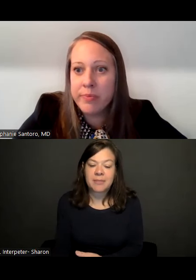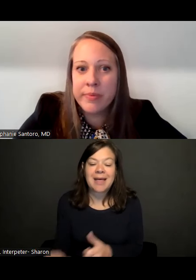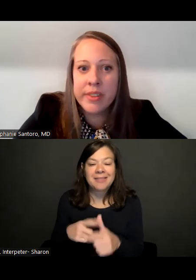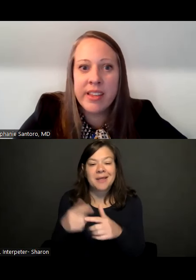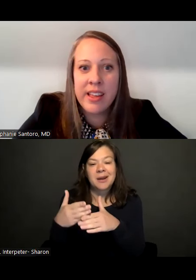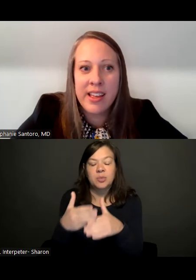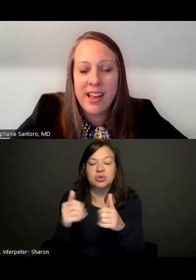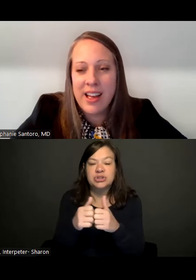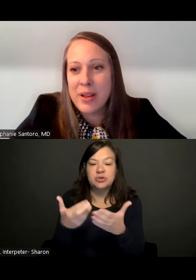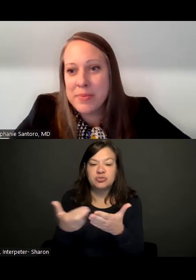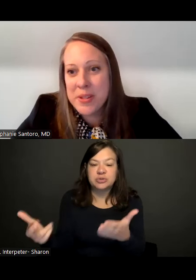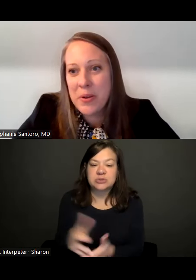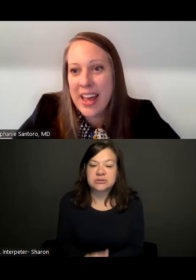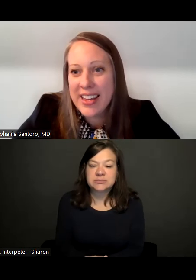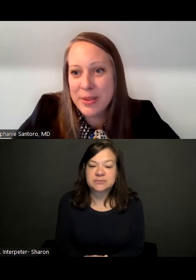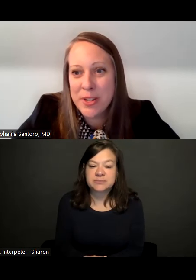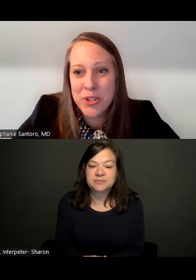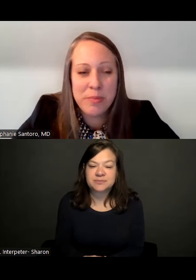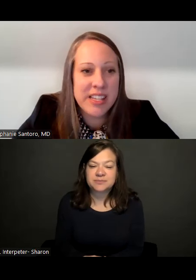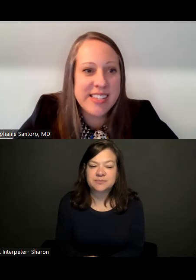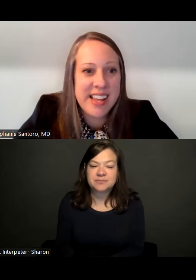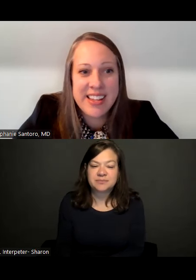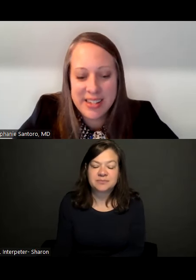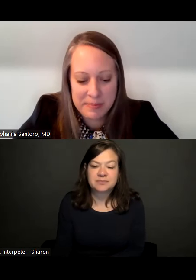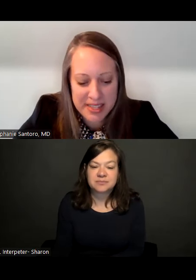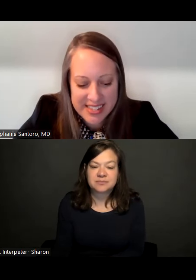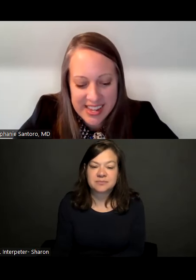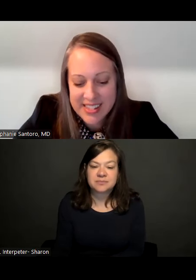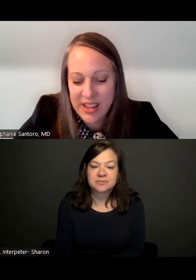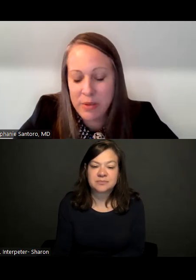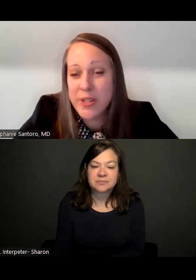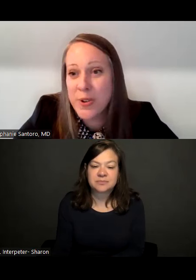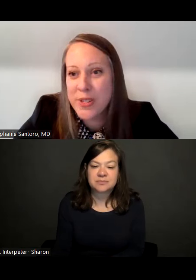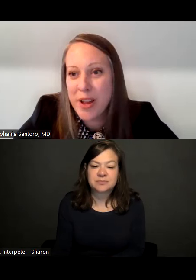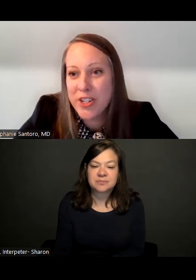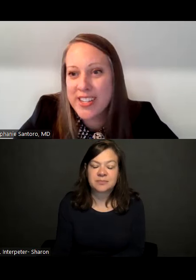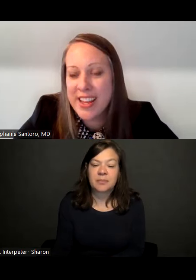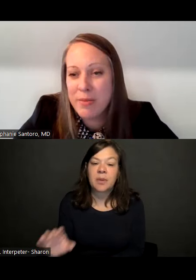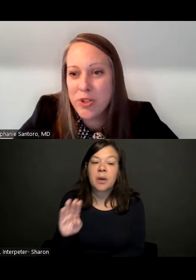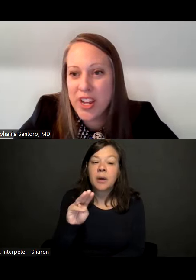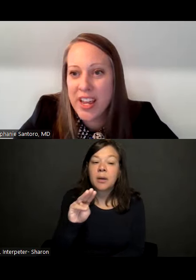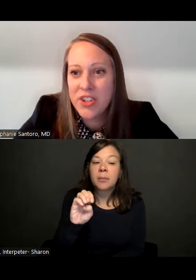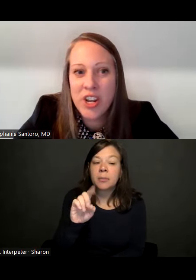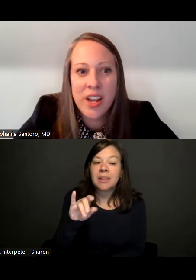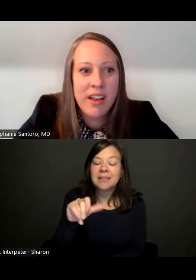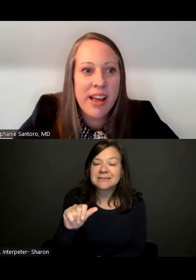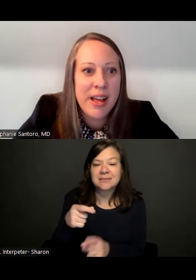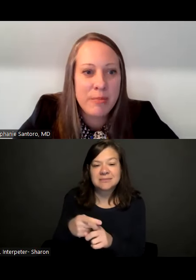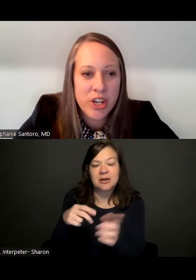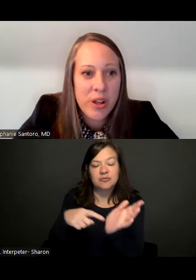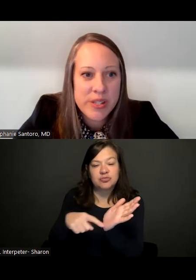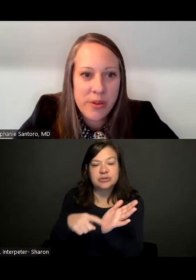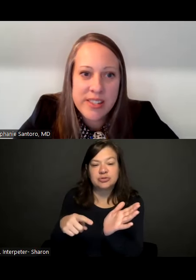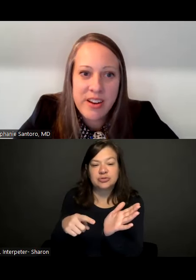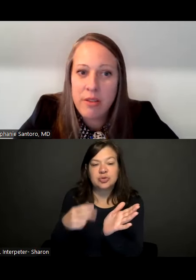you. So I had to mention Melissa. Melissa is a resource specialist at MGH.